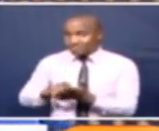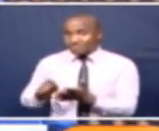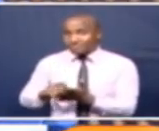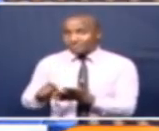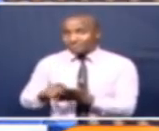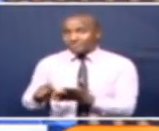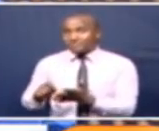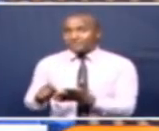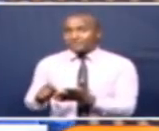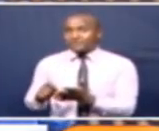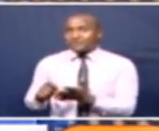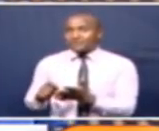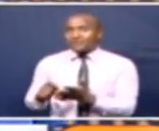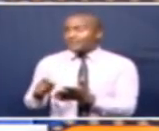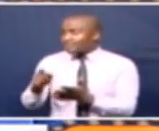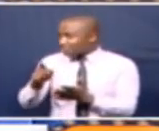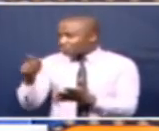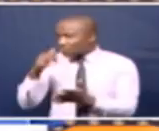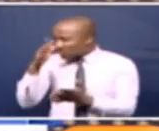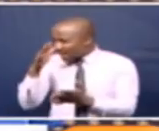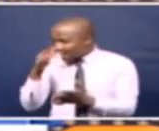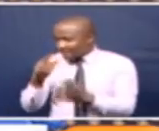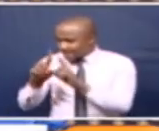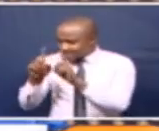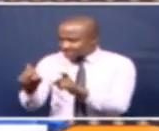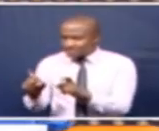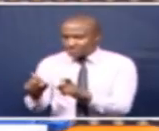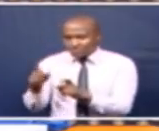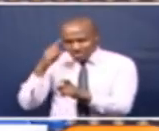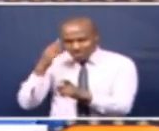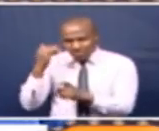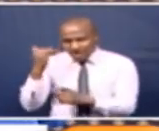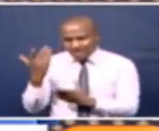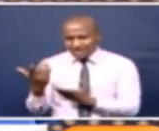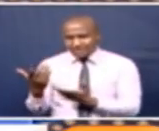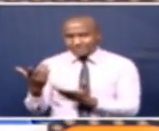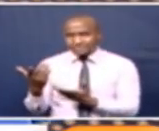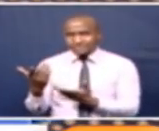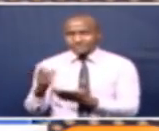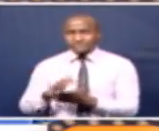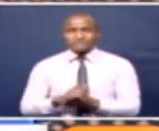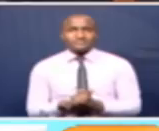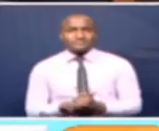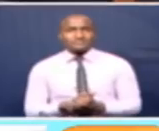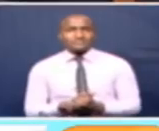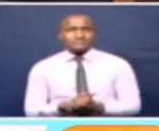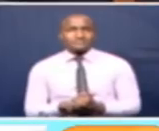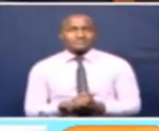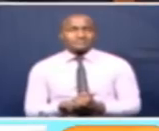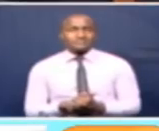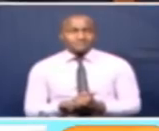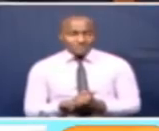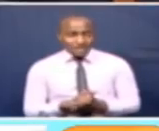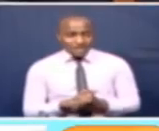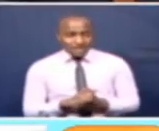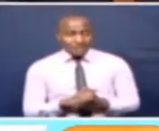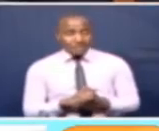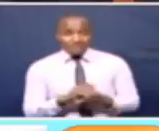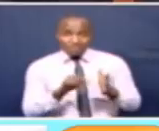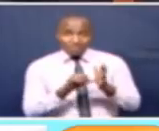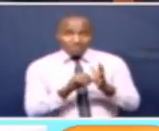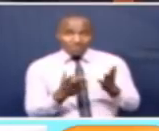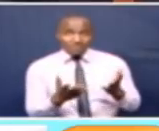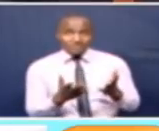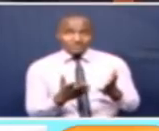For those who resort to cheat, what is the driving force behind that, would you say? The leading factor might be the